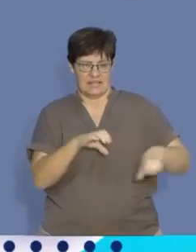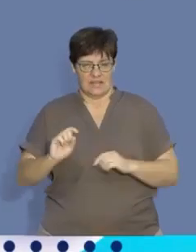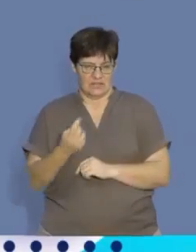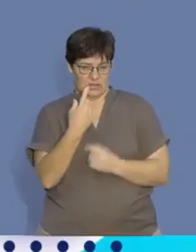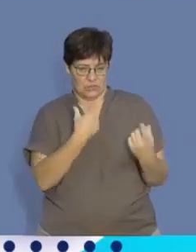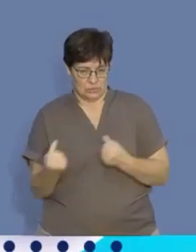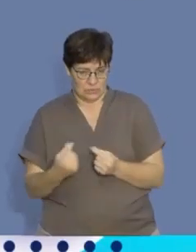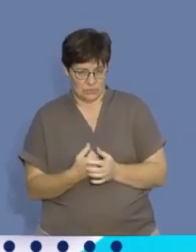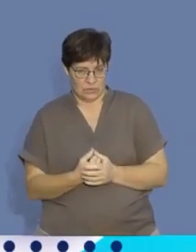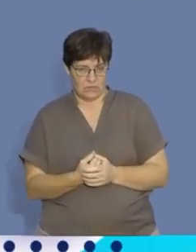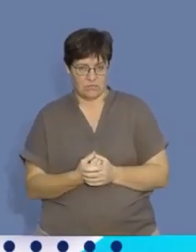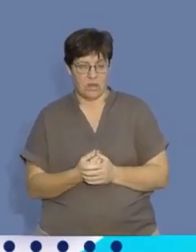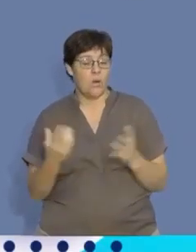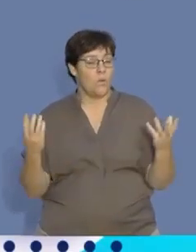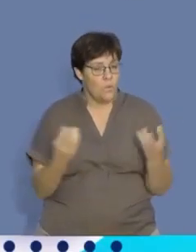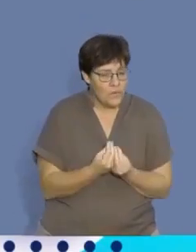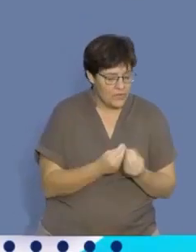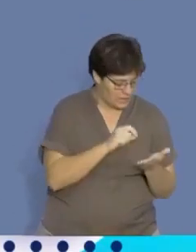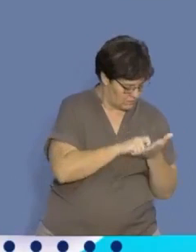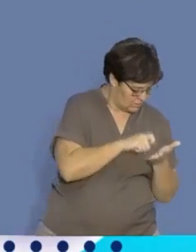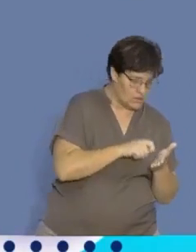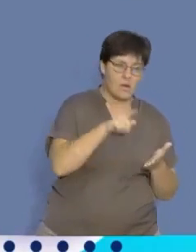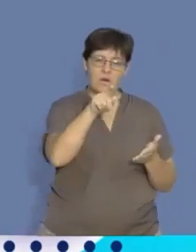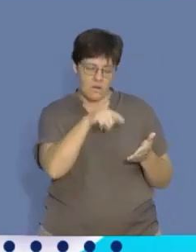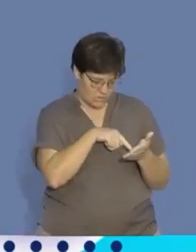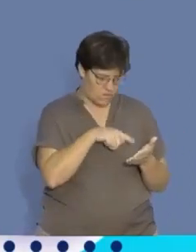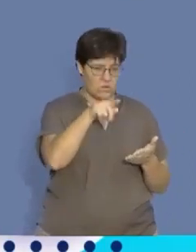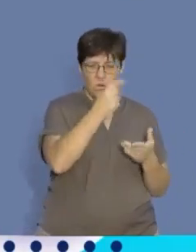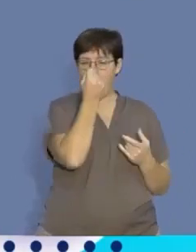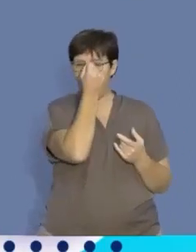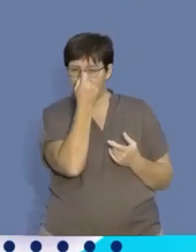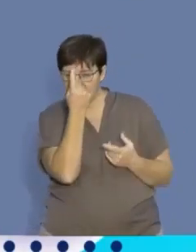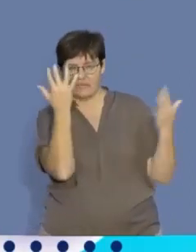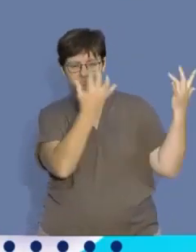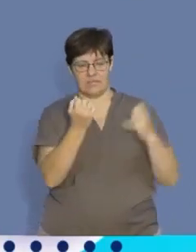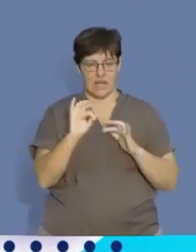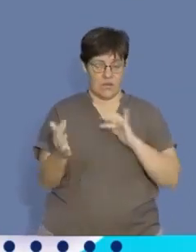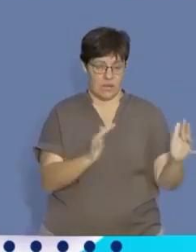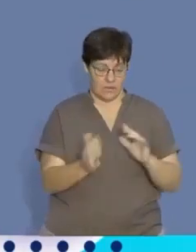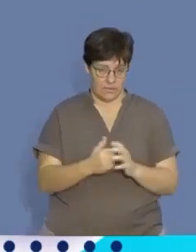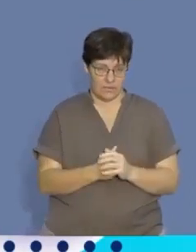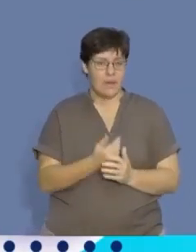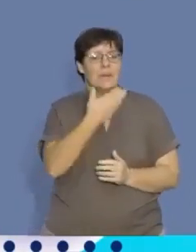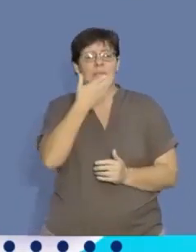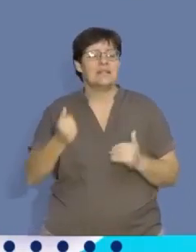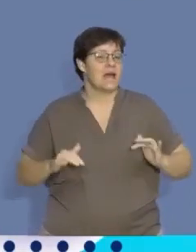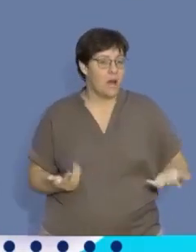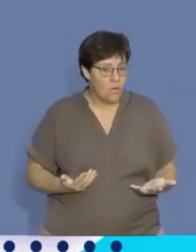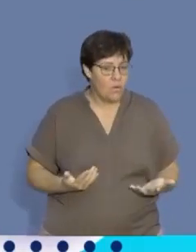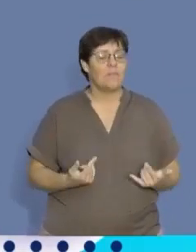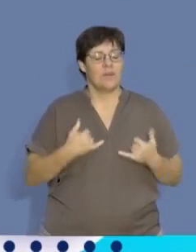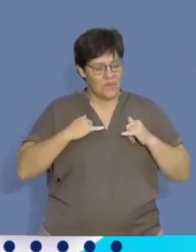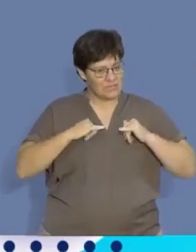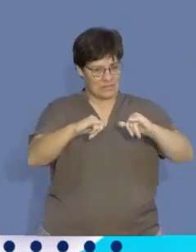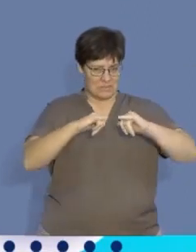an exercise. Again, work with me, make sure you understand the calculations. The best way to understand